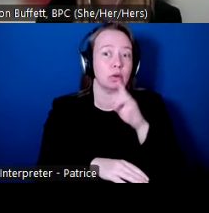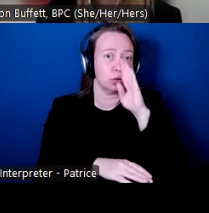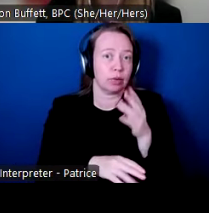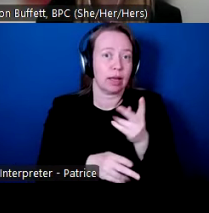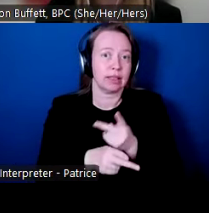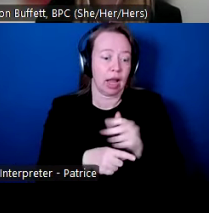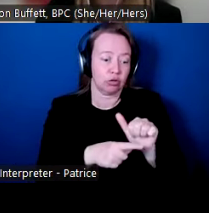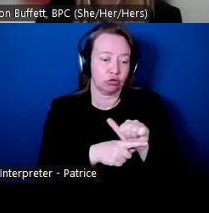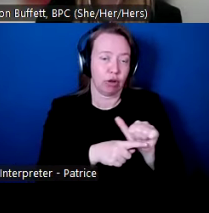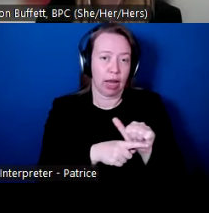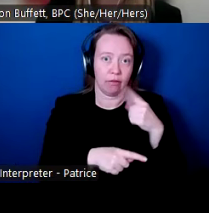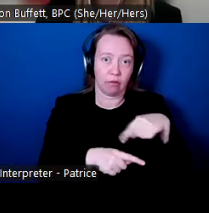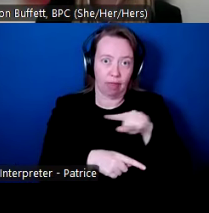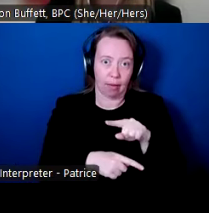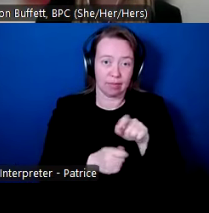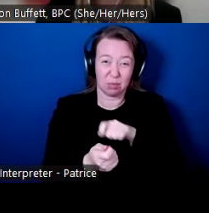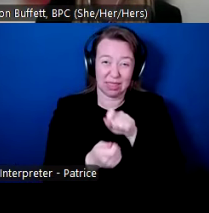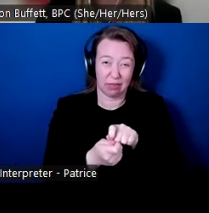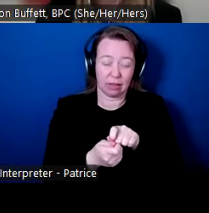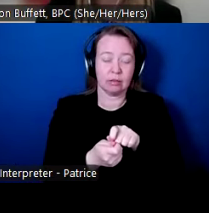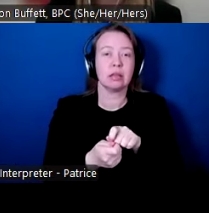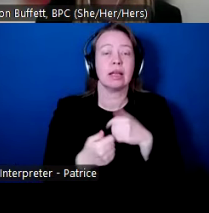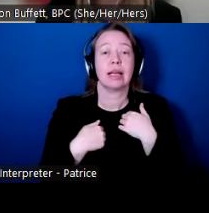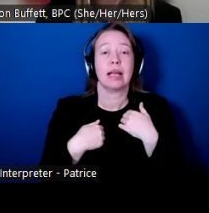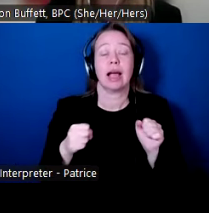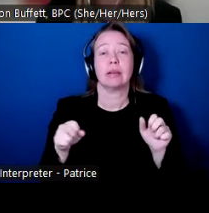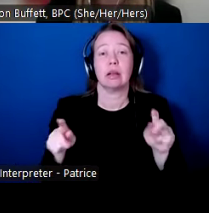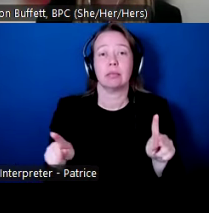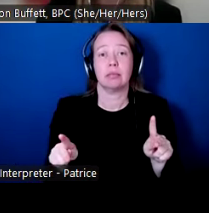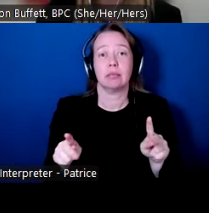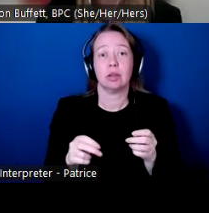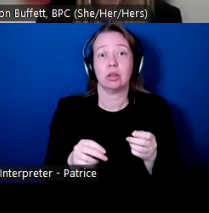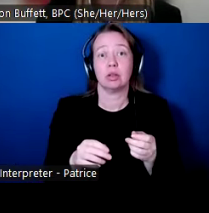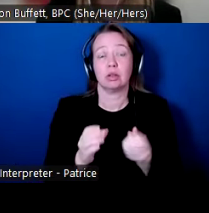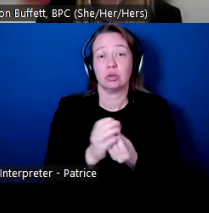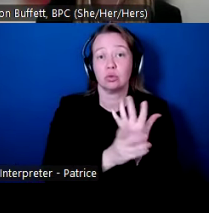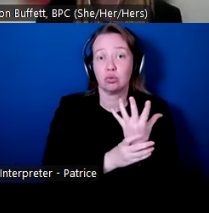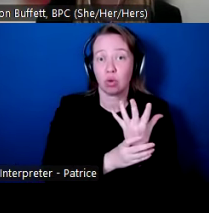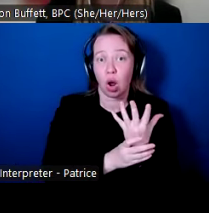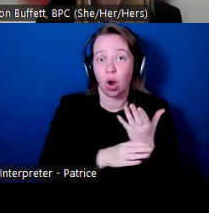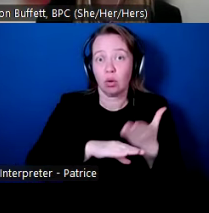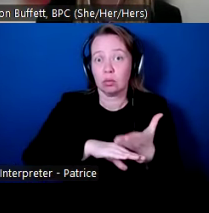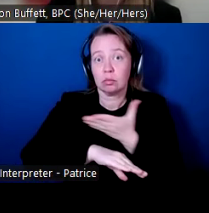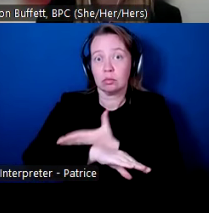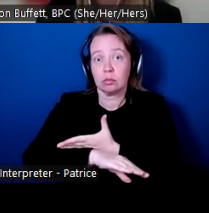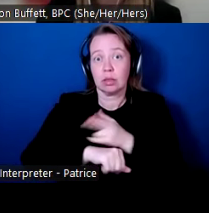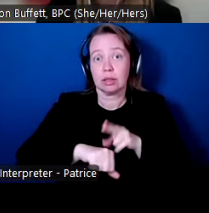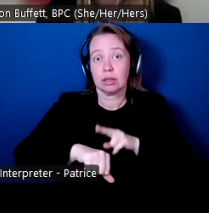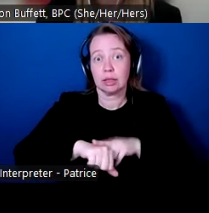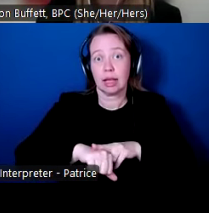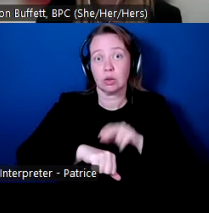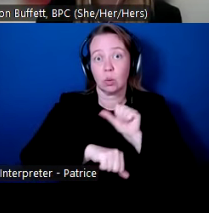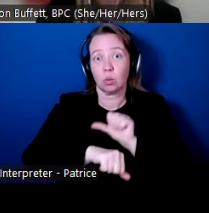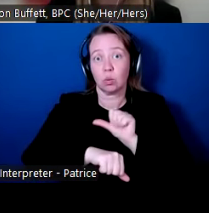professionals. Specifically, there is an opportunity to grow and enhance the nation's workforce development